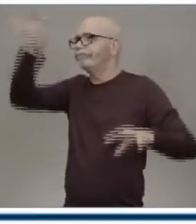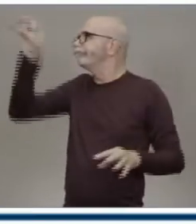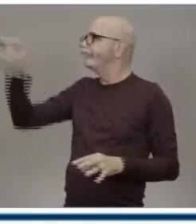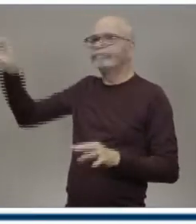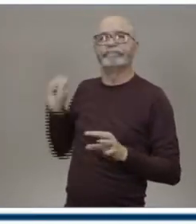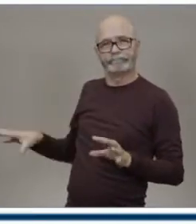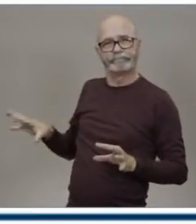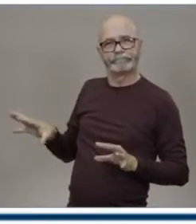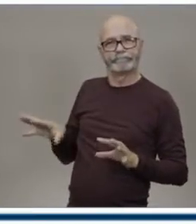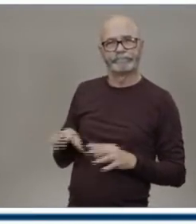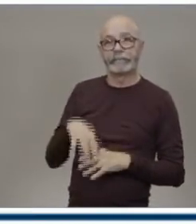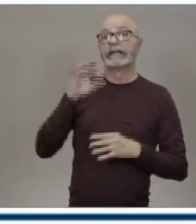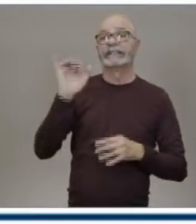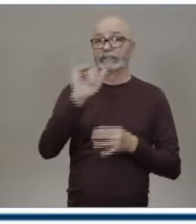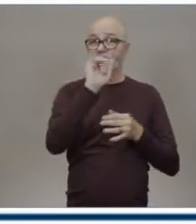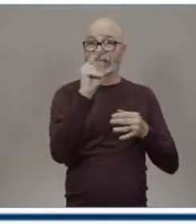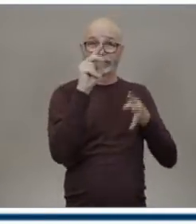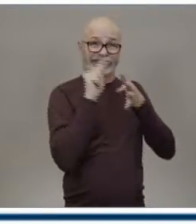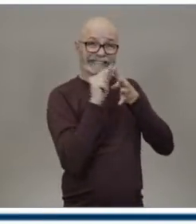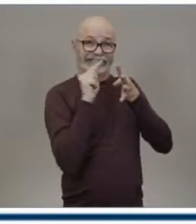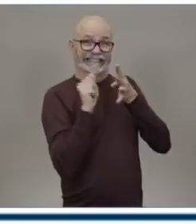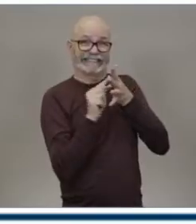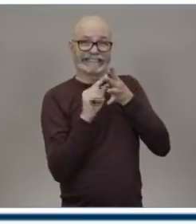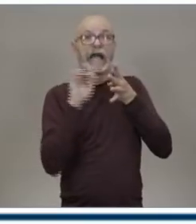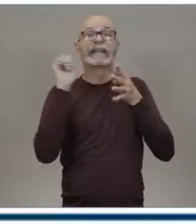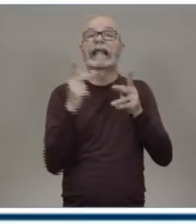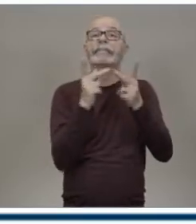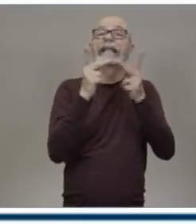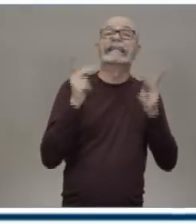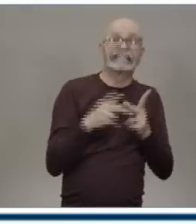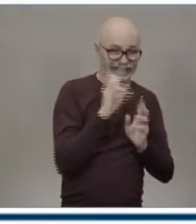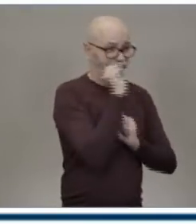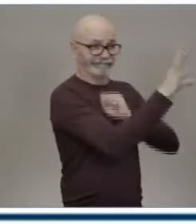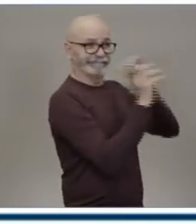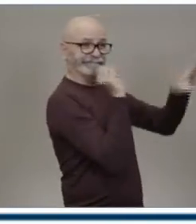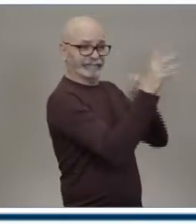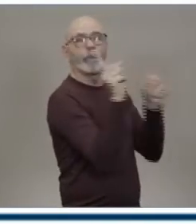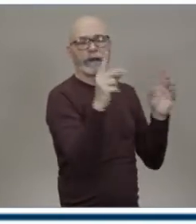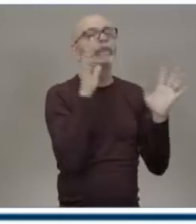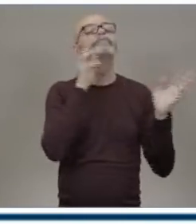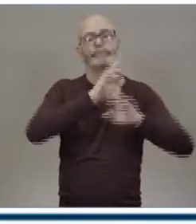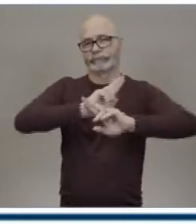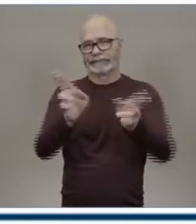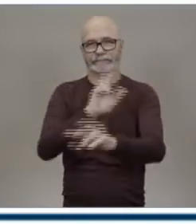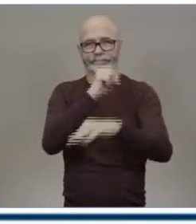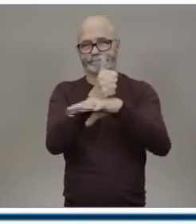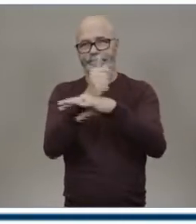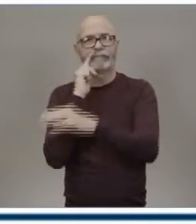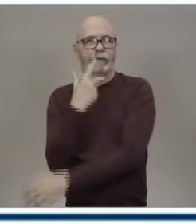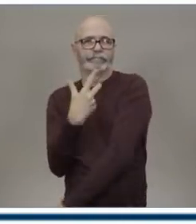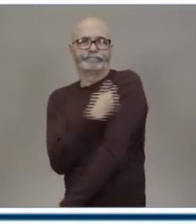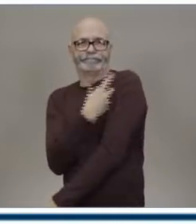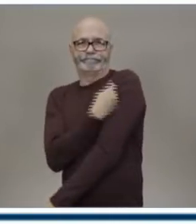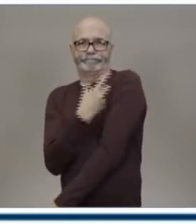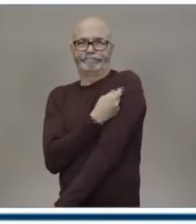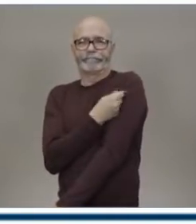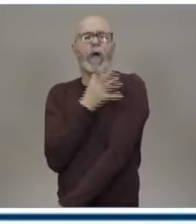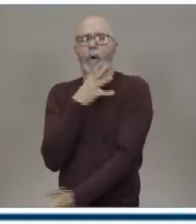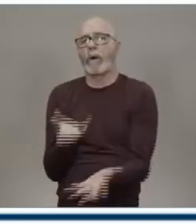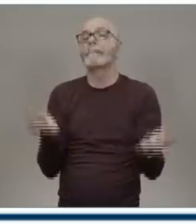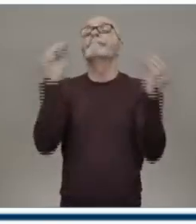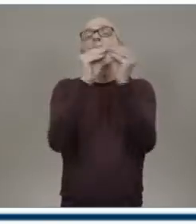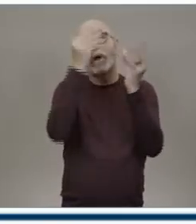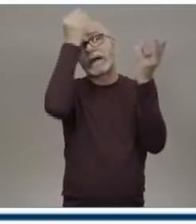start vaccinating at these other locations, and we'll be able to start sharing with you in more detail about